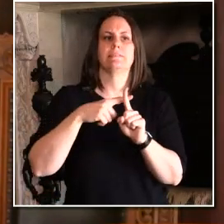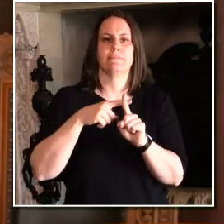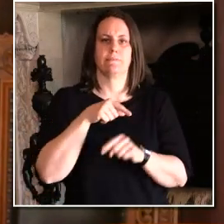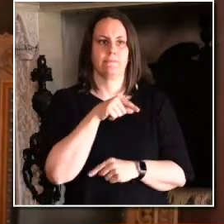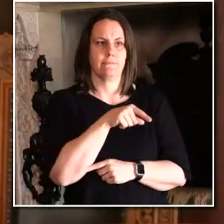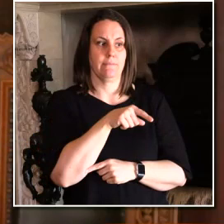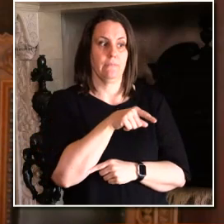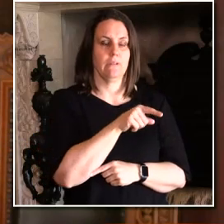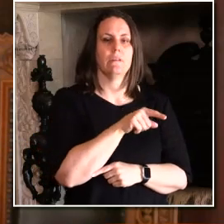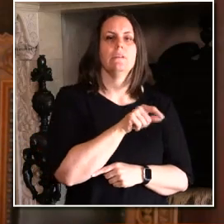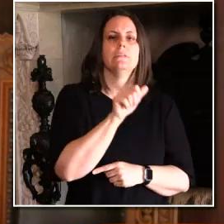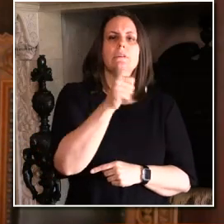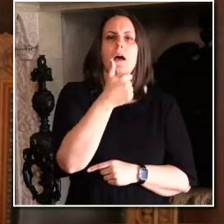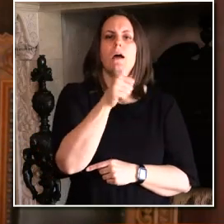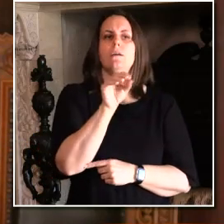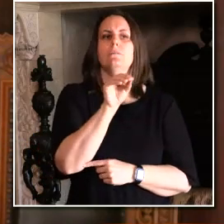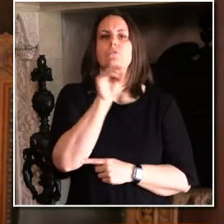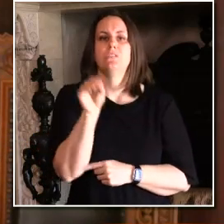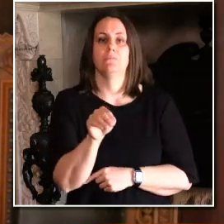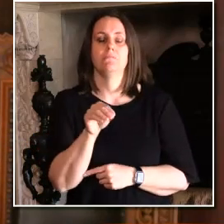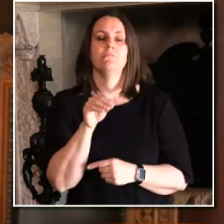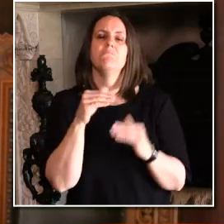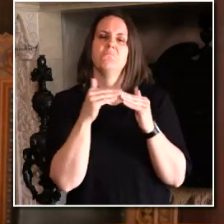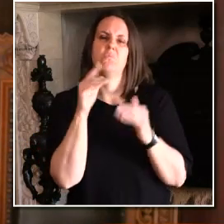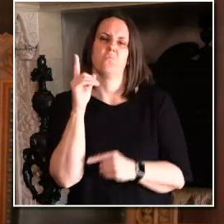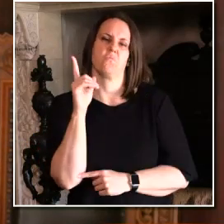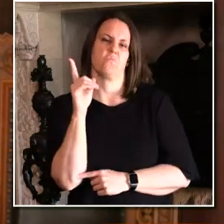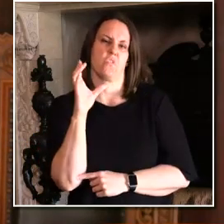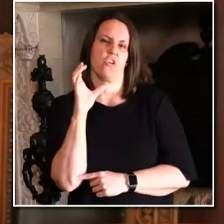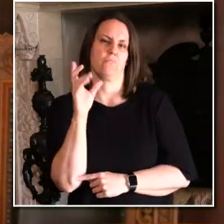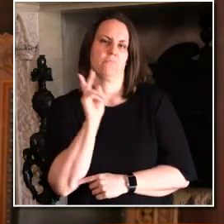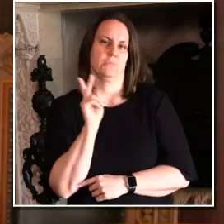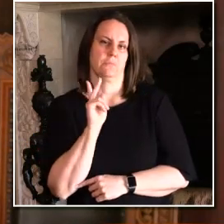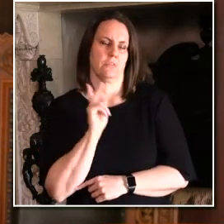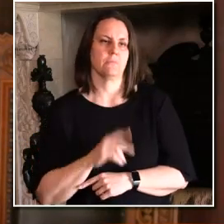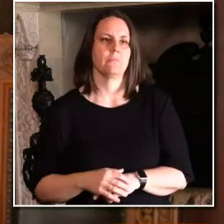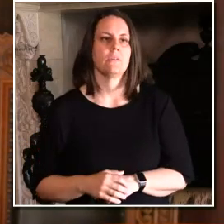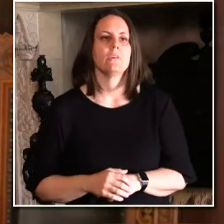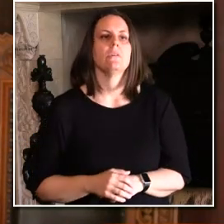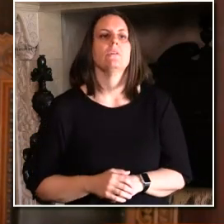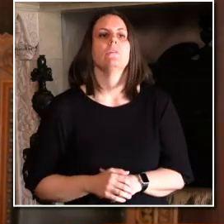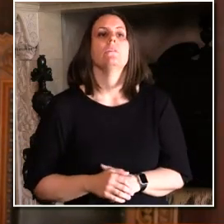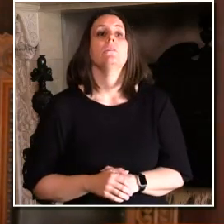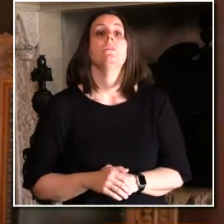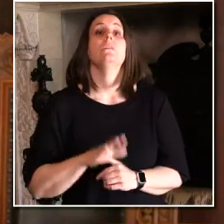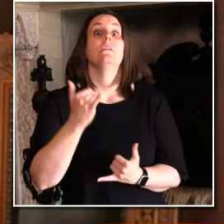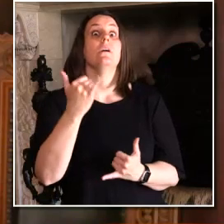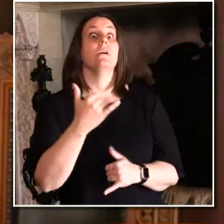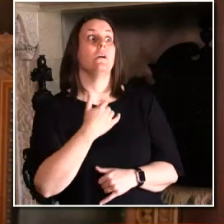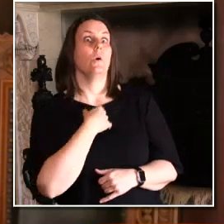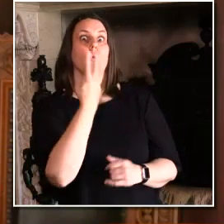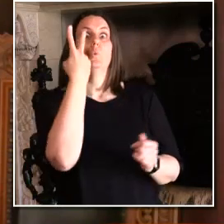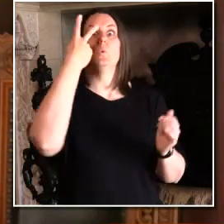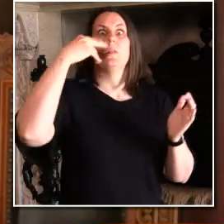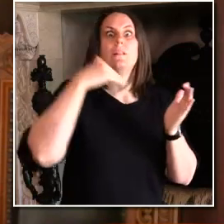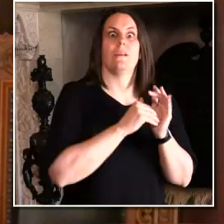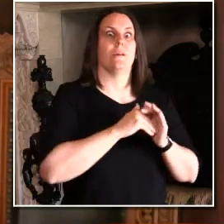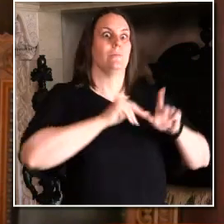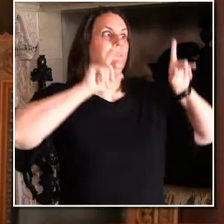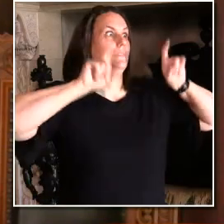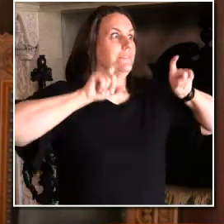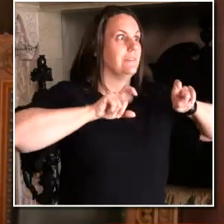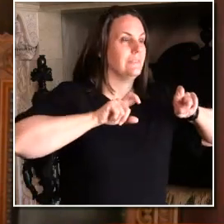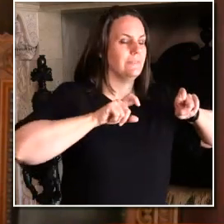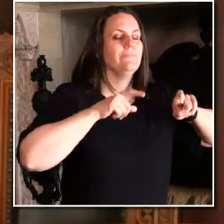were positive, you would have 200 cases. So your case numbers there are very different. You have 100 cases versus